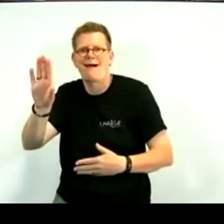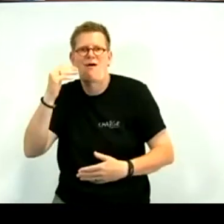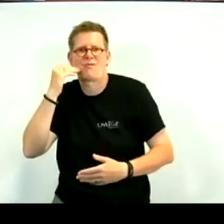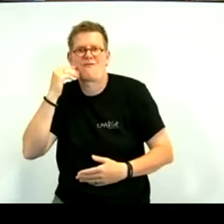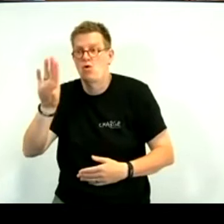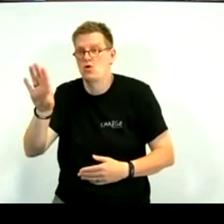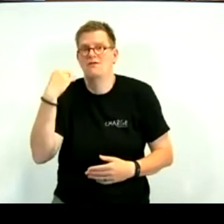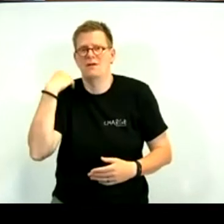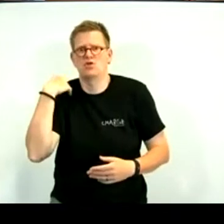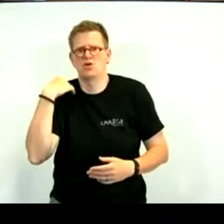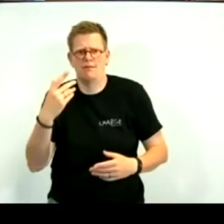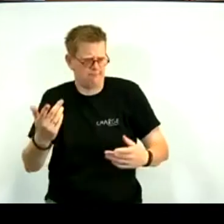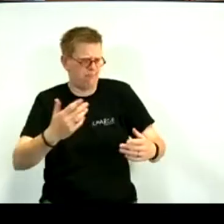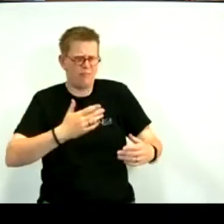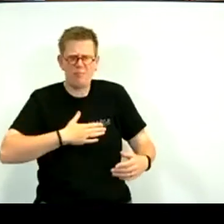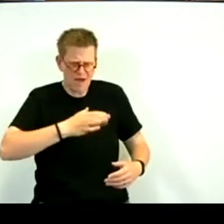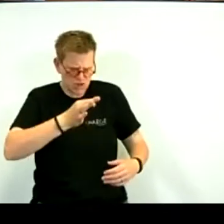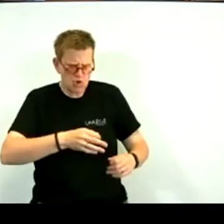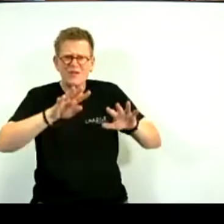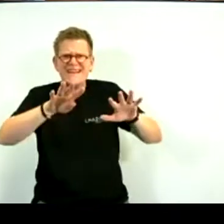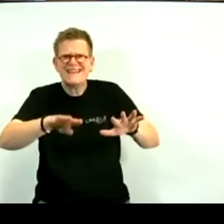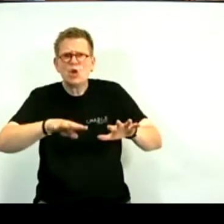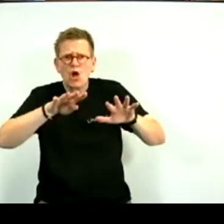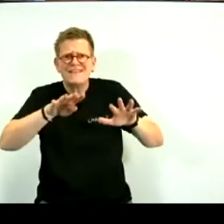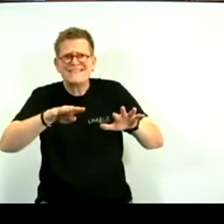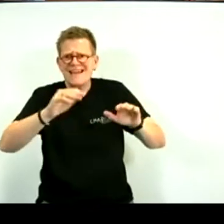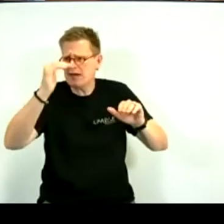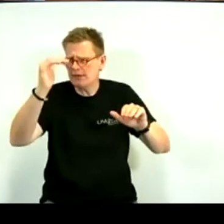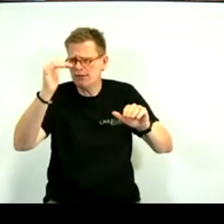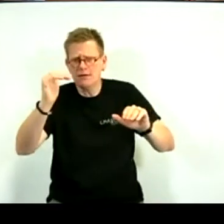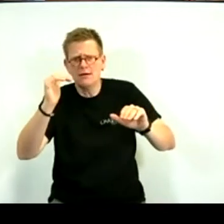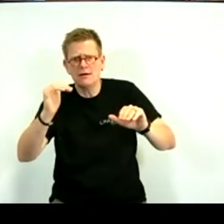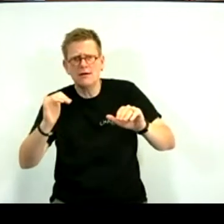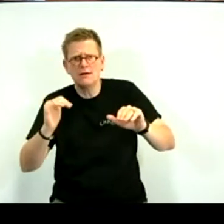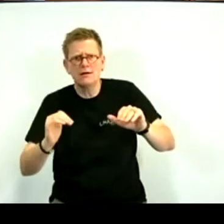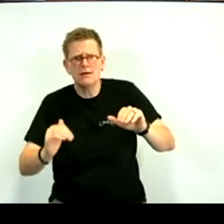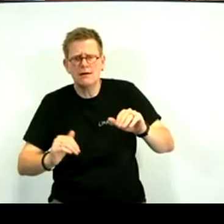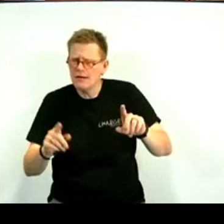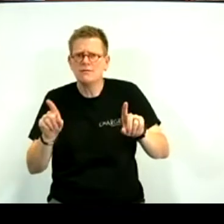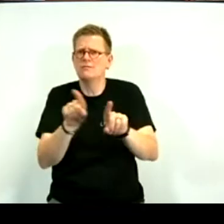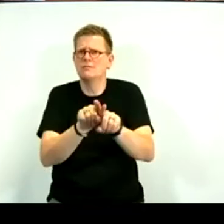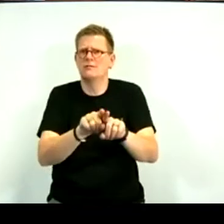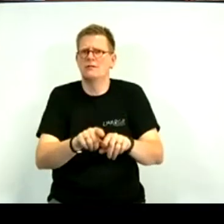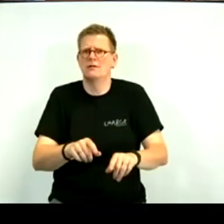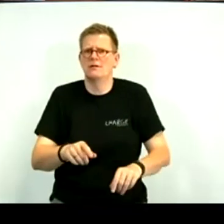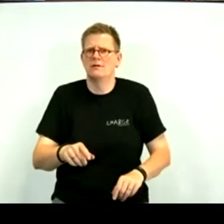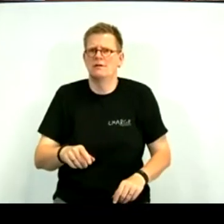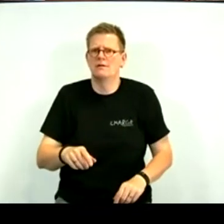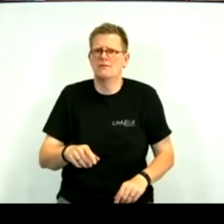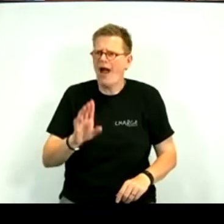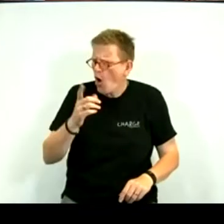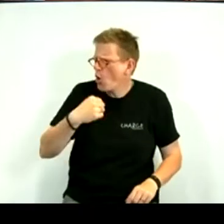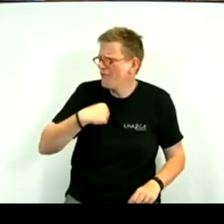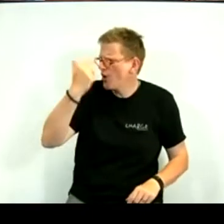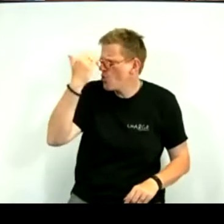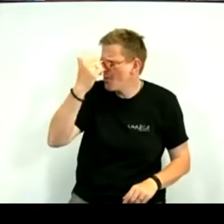concerned that he seemed lazy, that he often was not engaged, that he often needed to lie on his back and all those